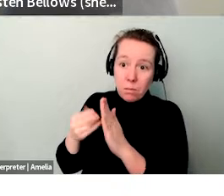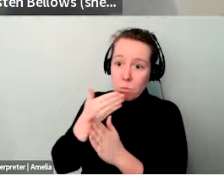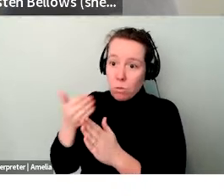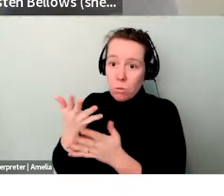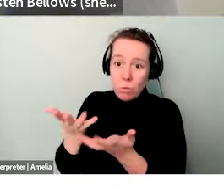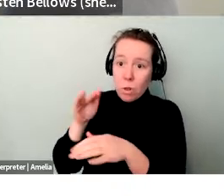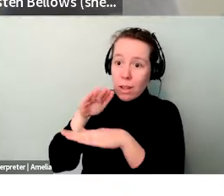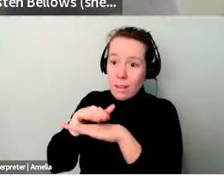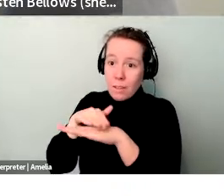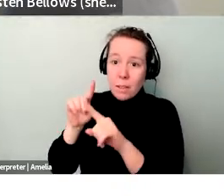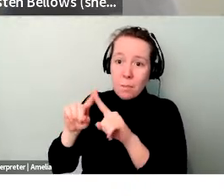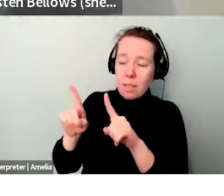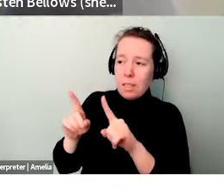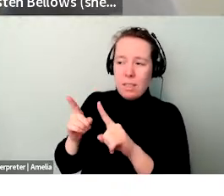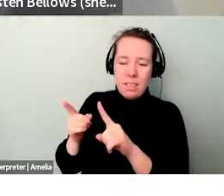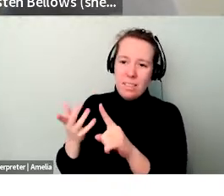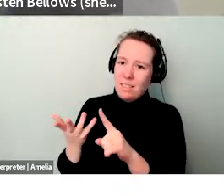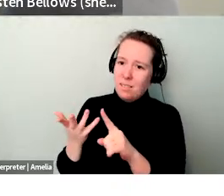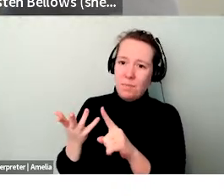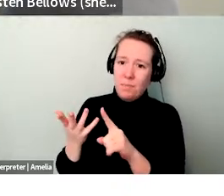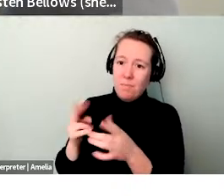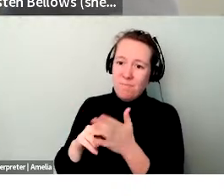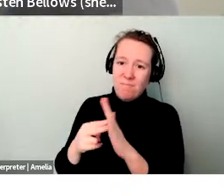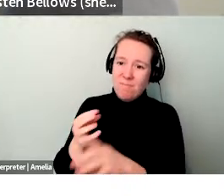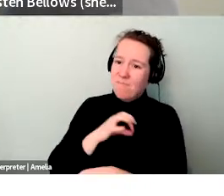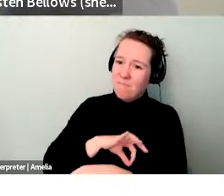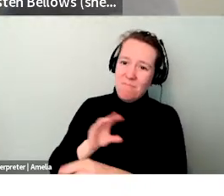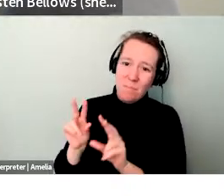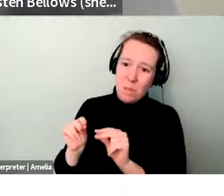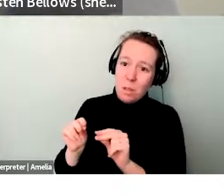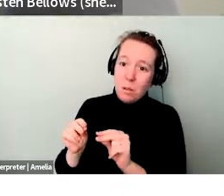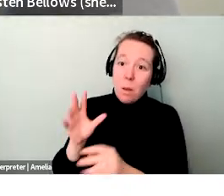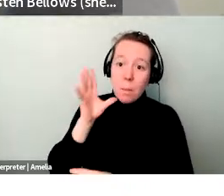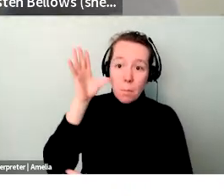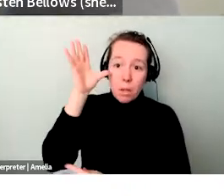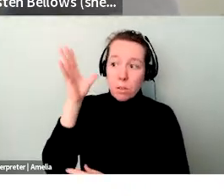agree. Yep. Yeah, they don't want us to get hurt.